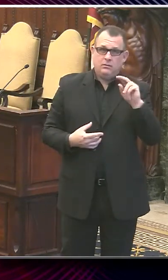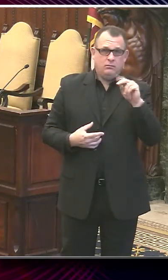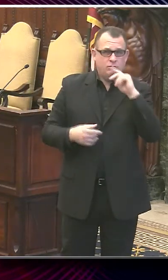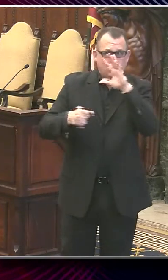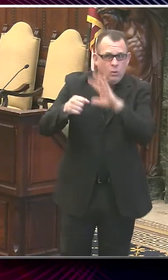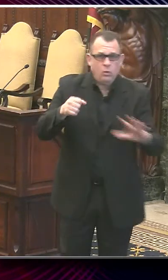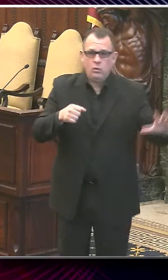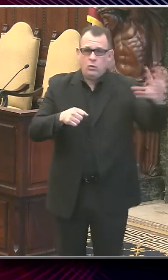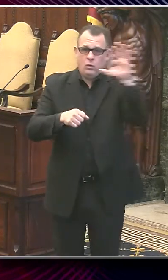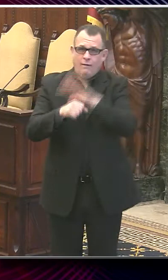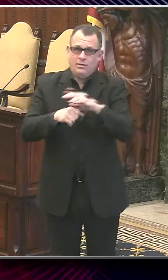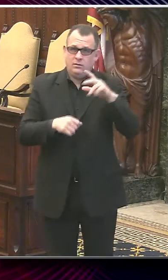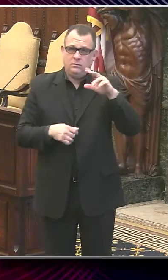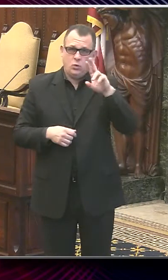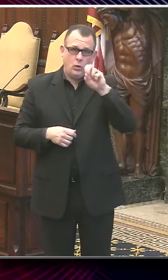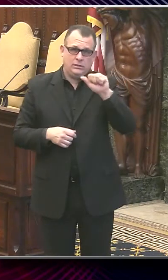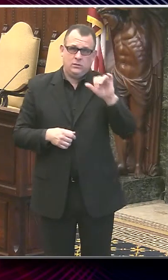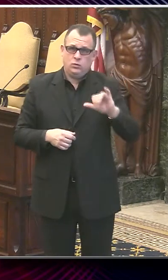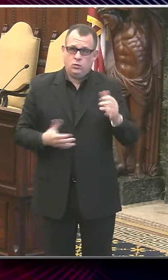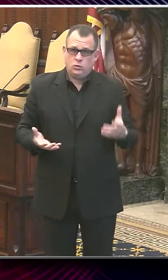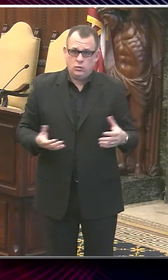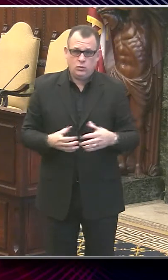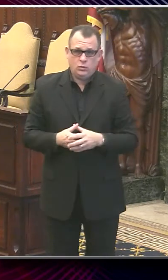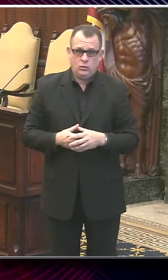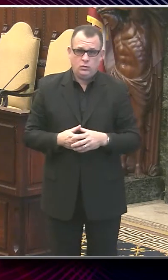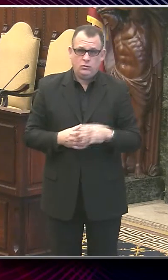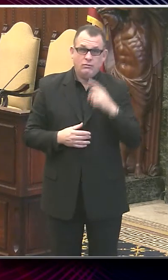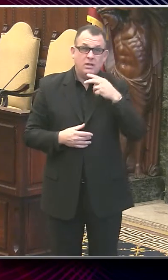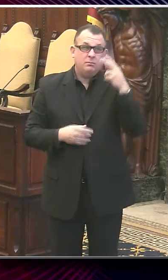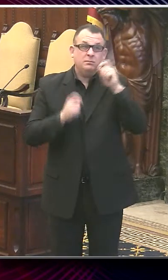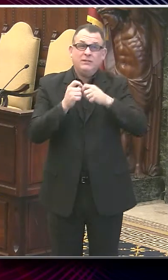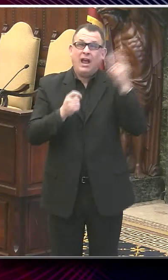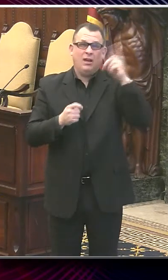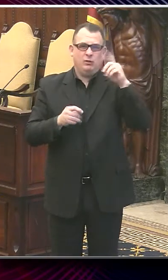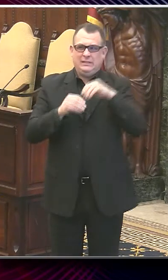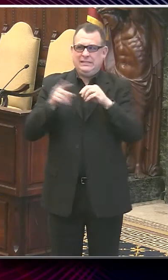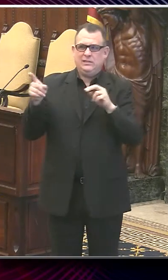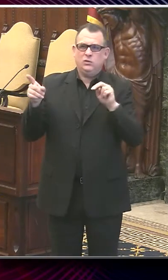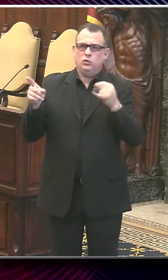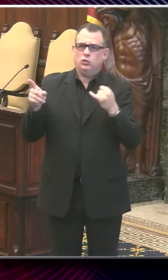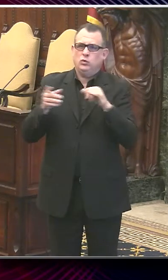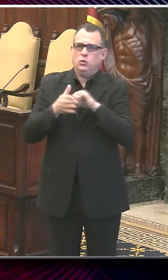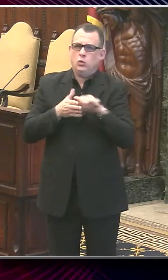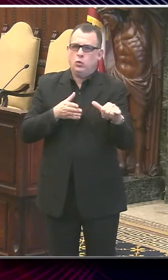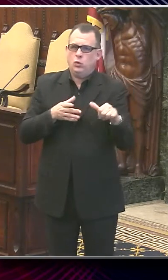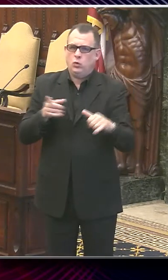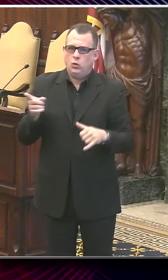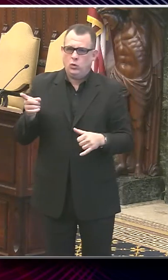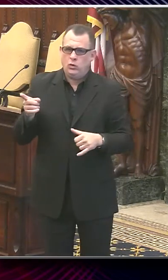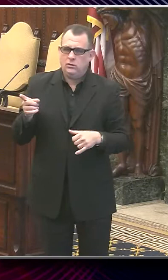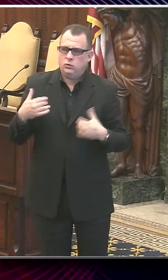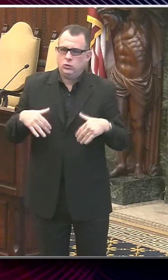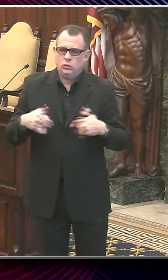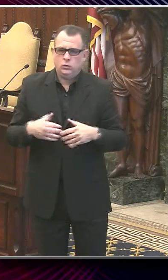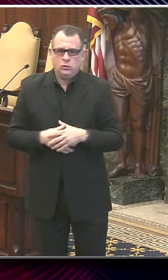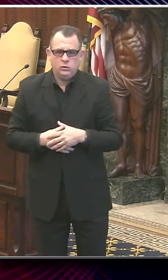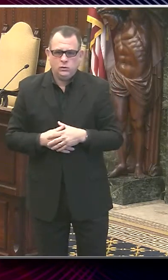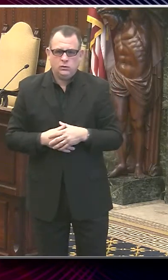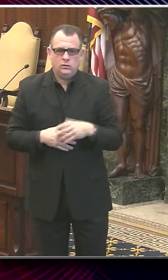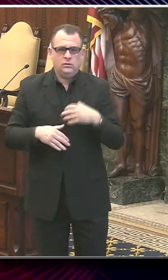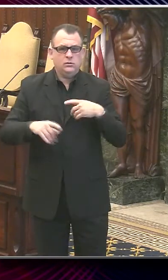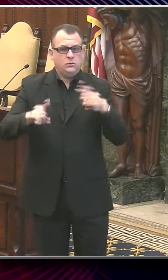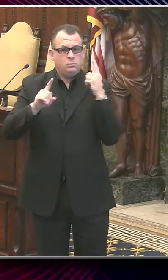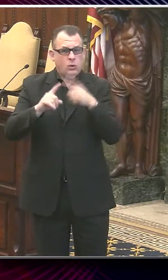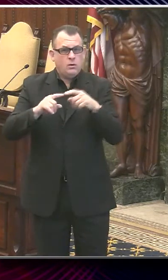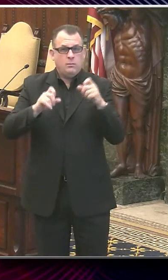United States, as a matter of fact, and they're particularly high in New Jersey and in New York. So the epidemic appears to be returning to where it began a